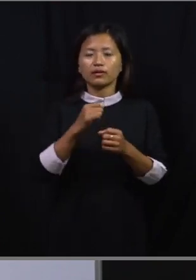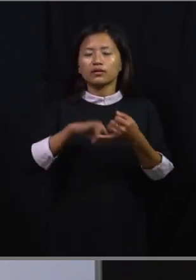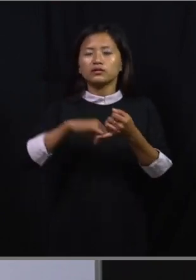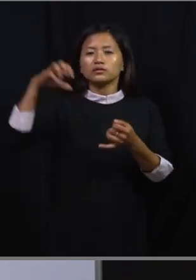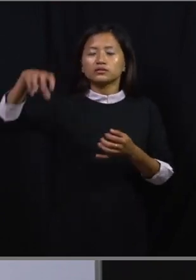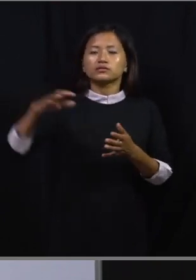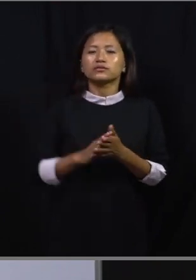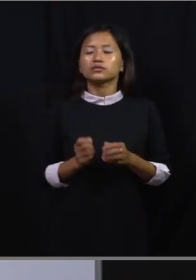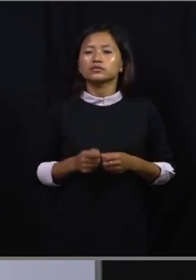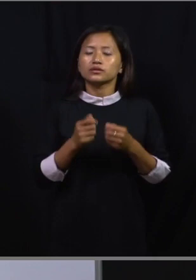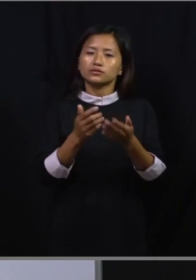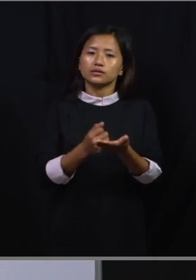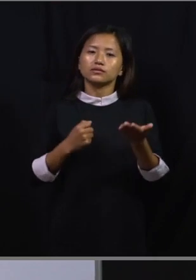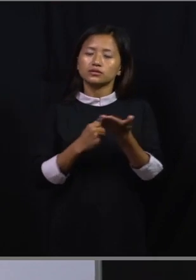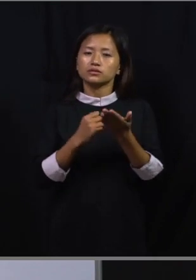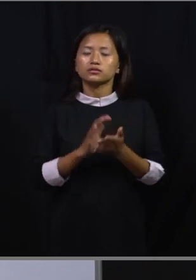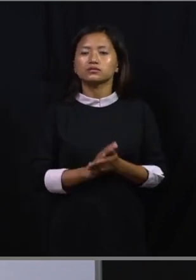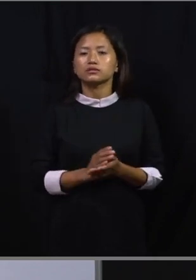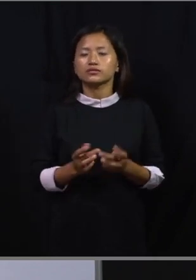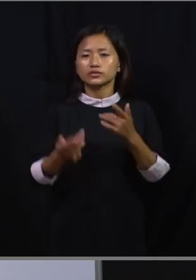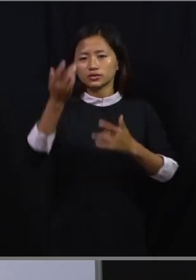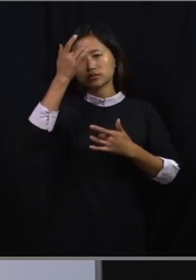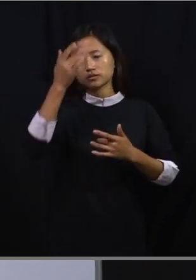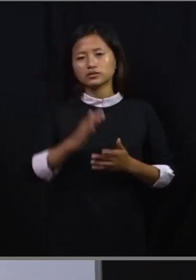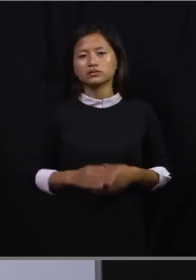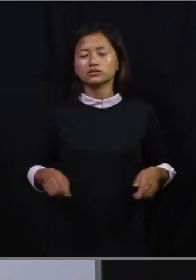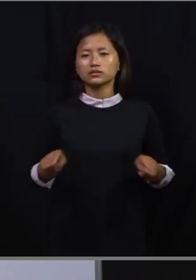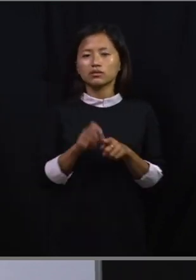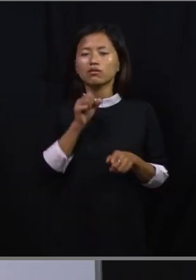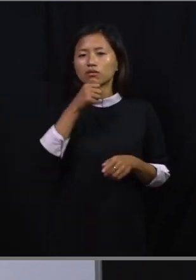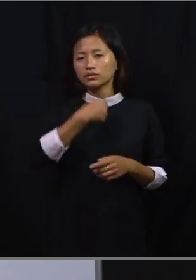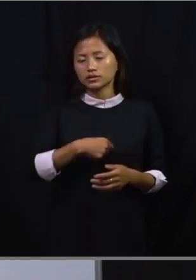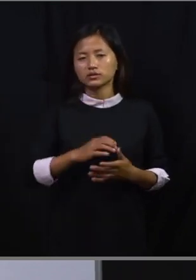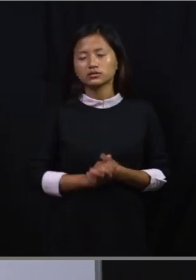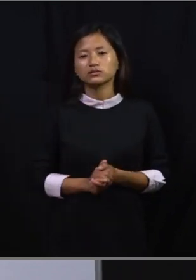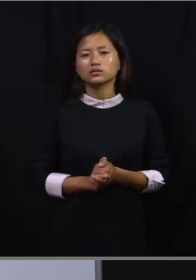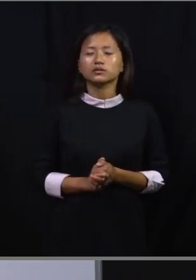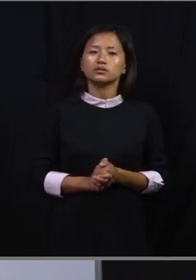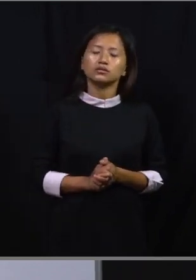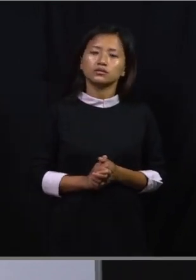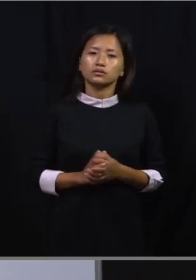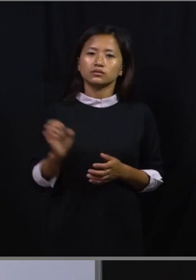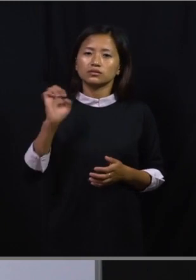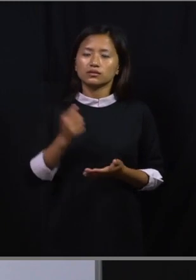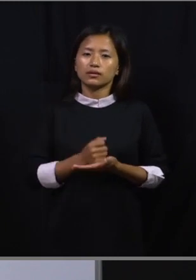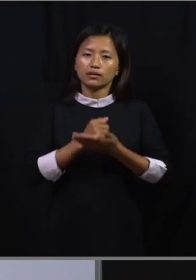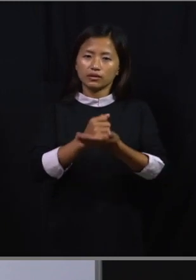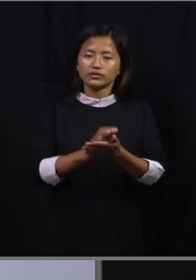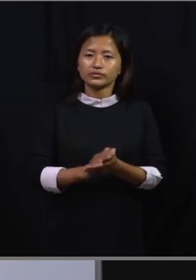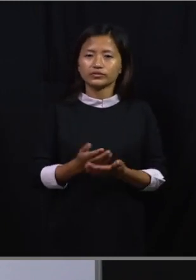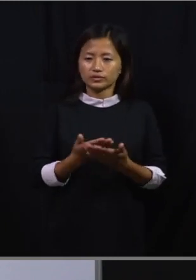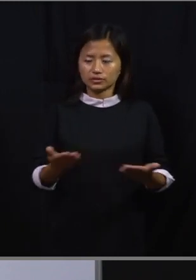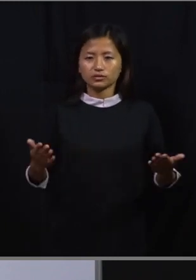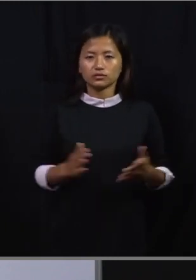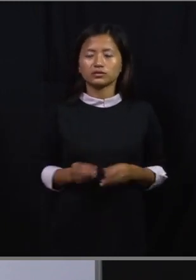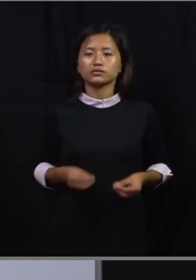gave assistance in time for the illness as well as for the old age. Okay, and even health facilities was